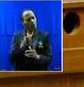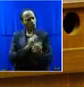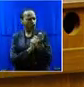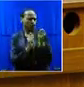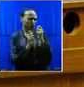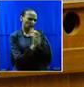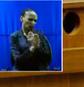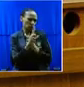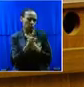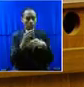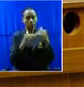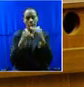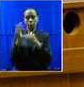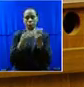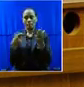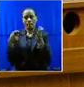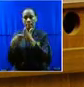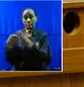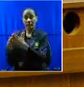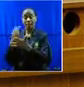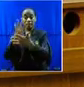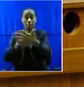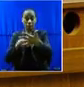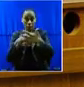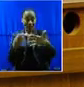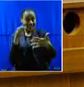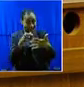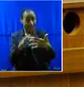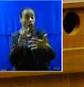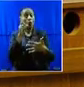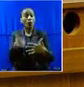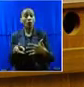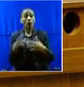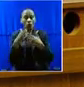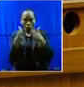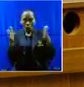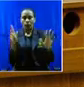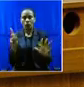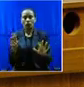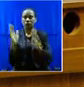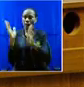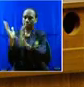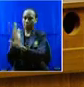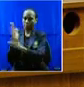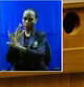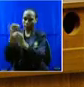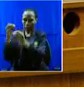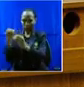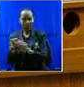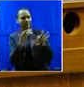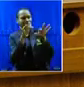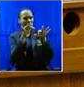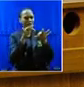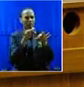the infrastructure procurement framework to enable public-private partnerships and unlock new